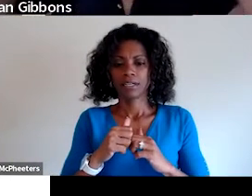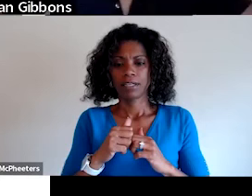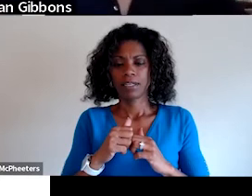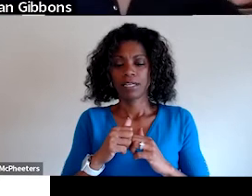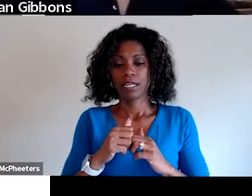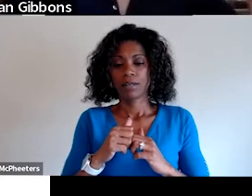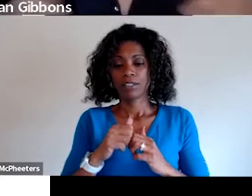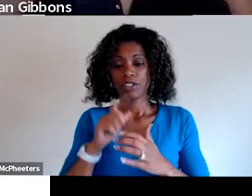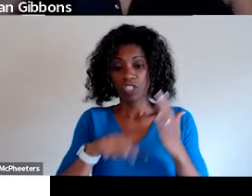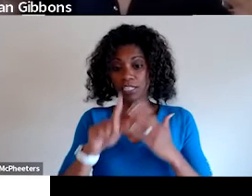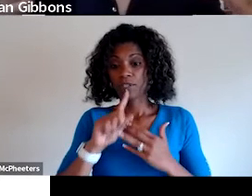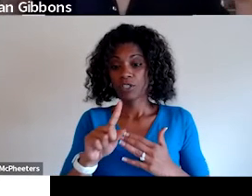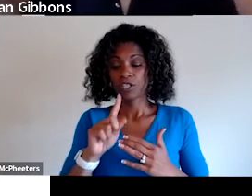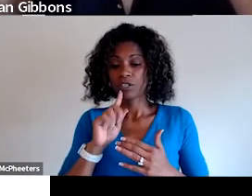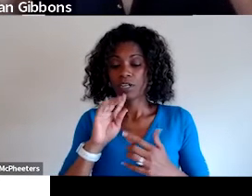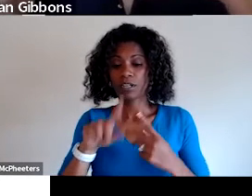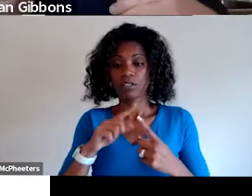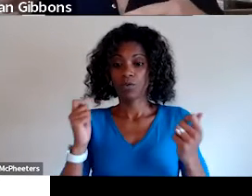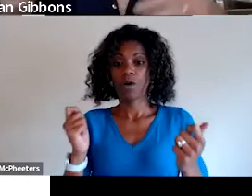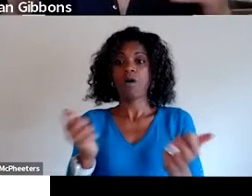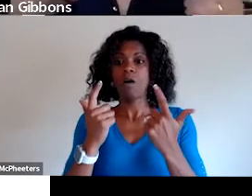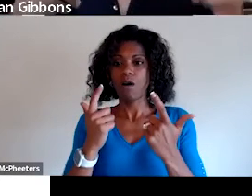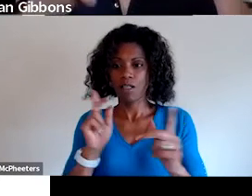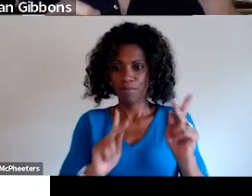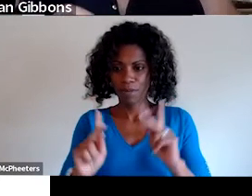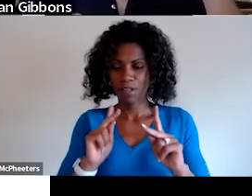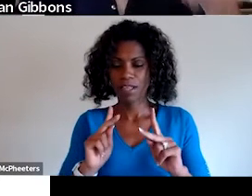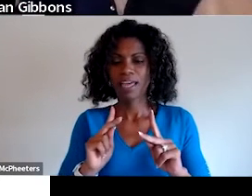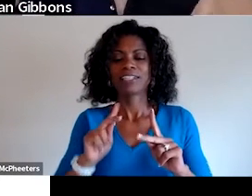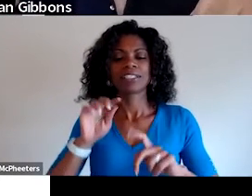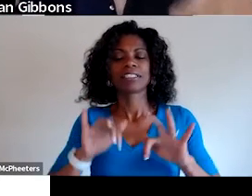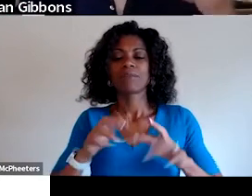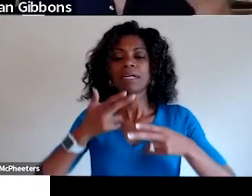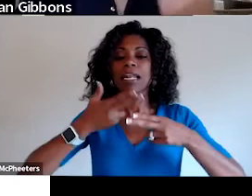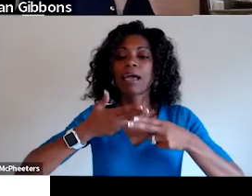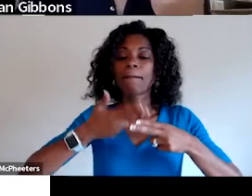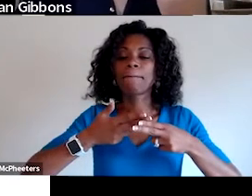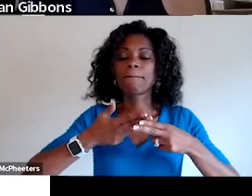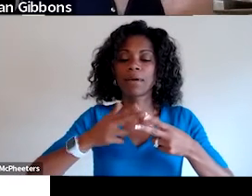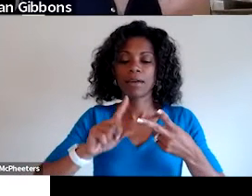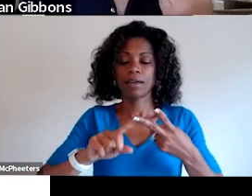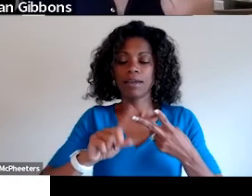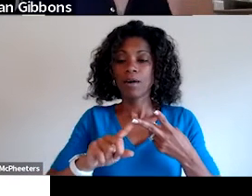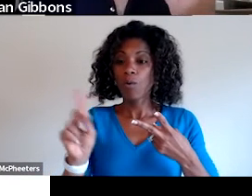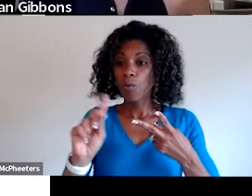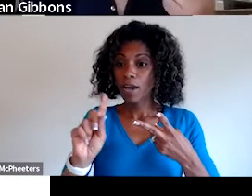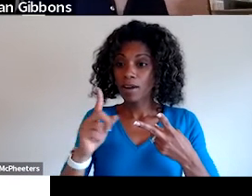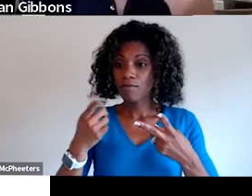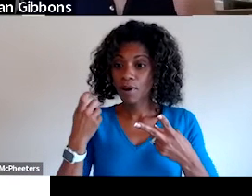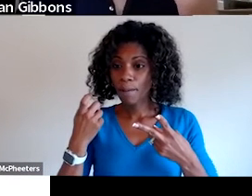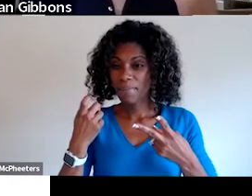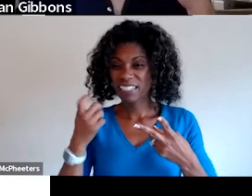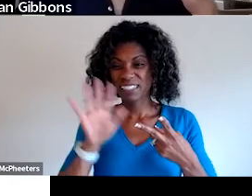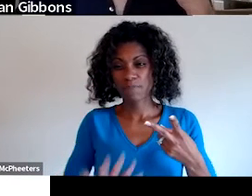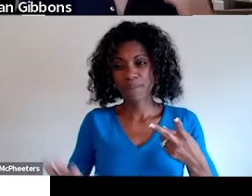to everyone, or it might say all panelists and attendees. And then if you would, type in your name, where you are coming in from. There's about